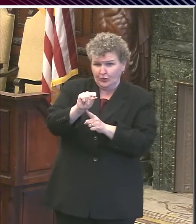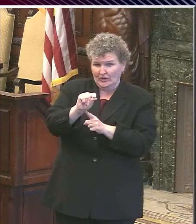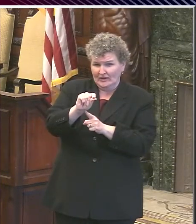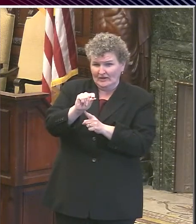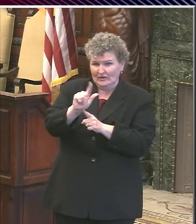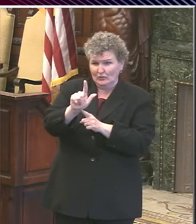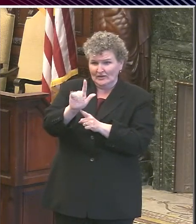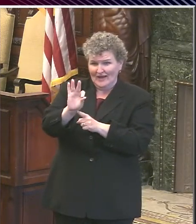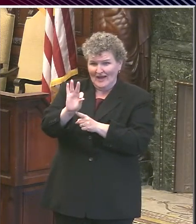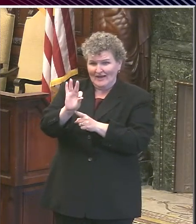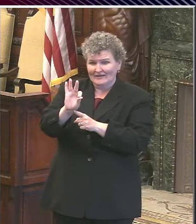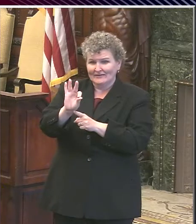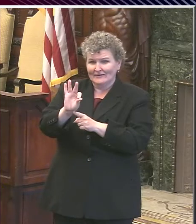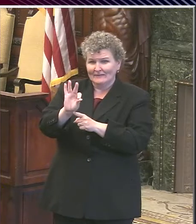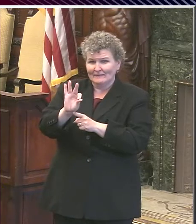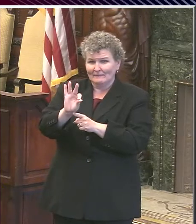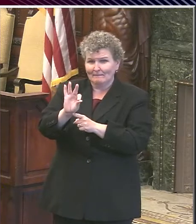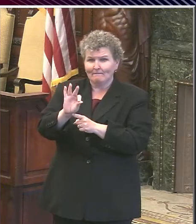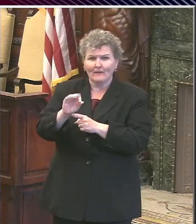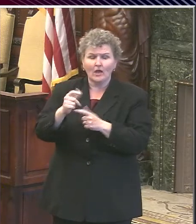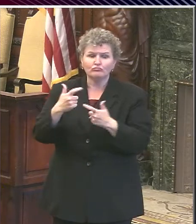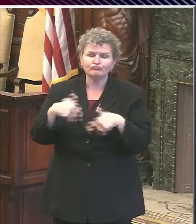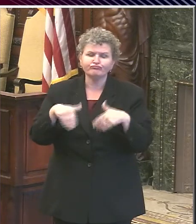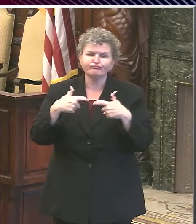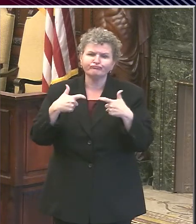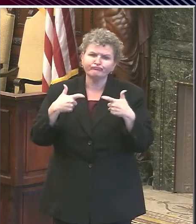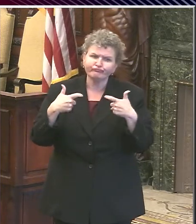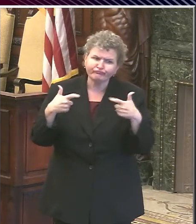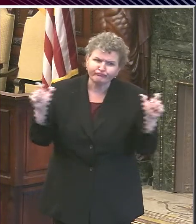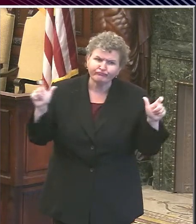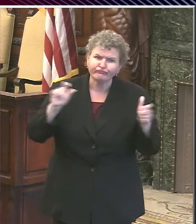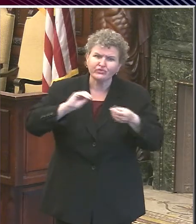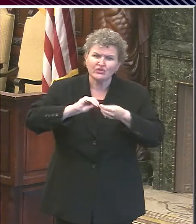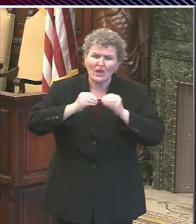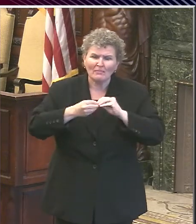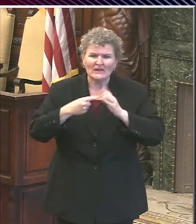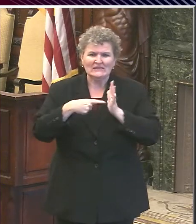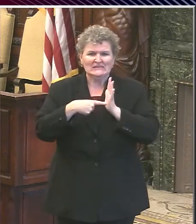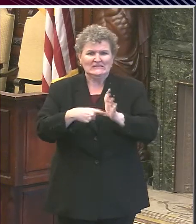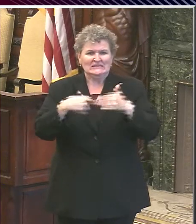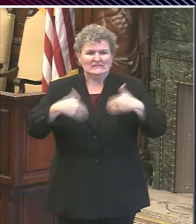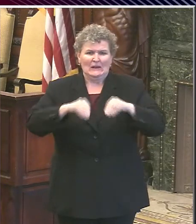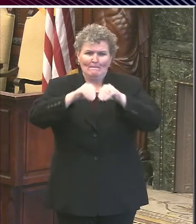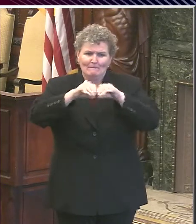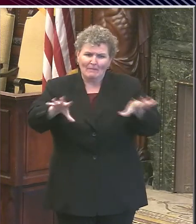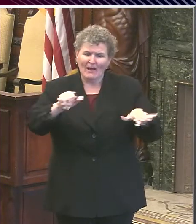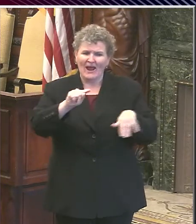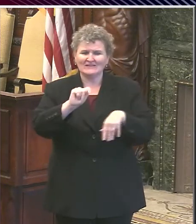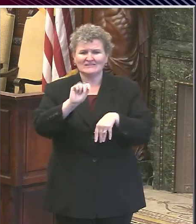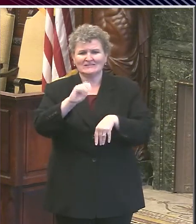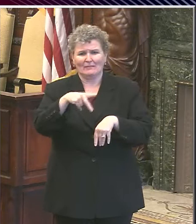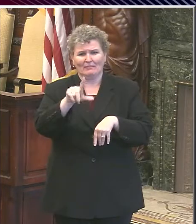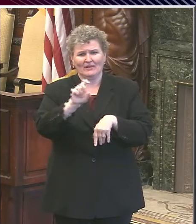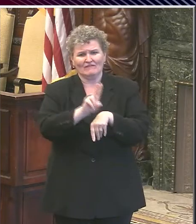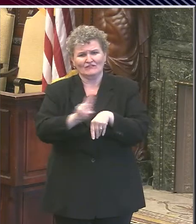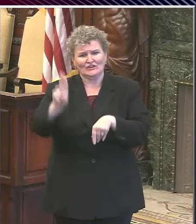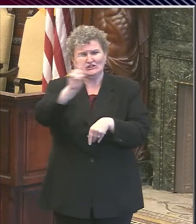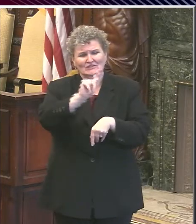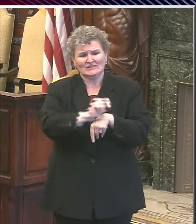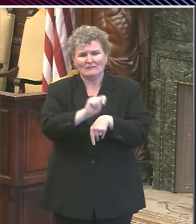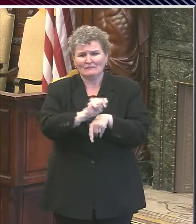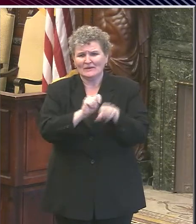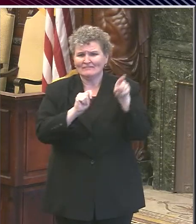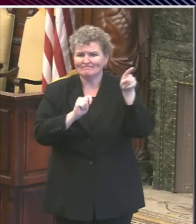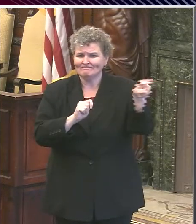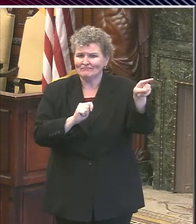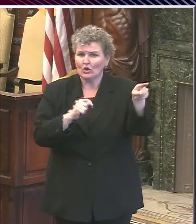large increase that large percentage does reflect the outbreak that's occurring at Temple. As far as deaths, we've identified 2 additional deaths